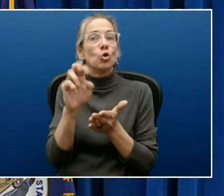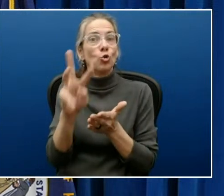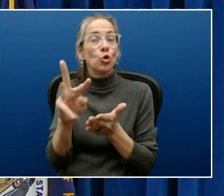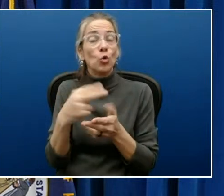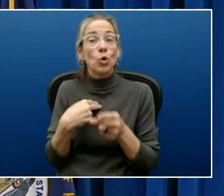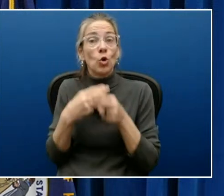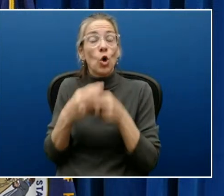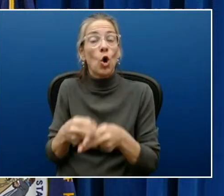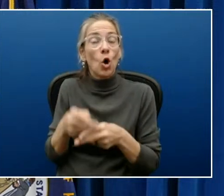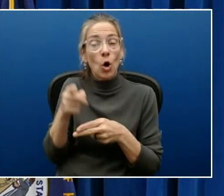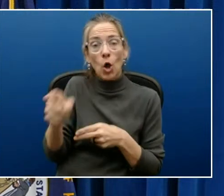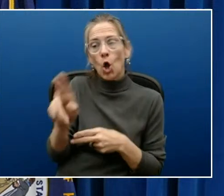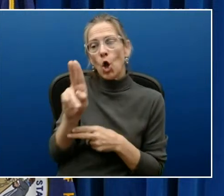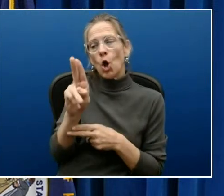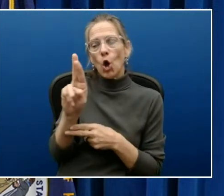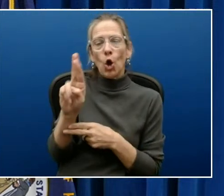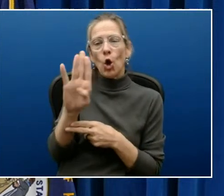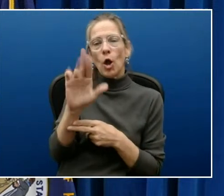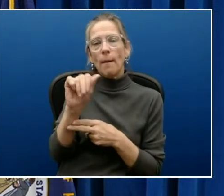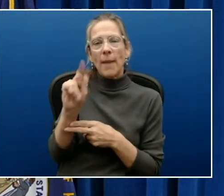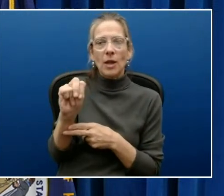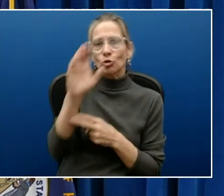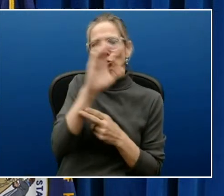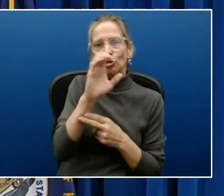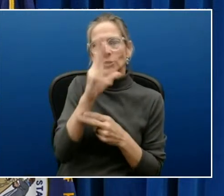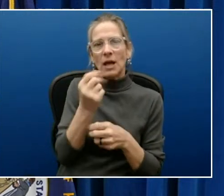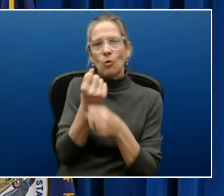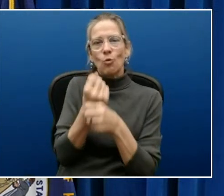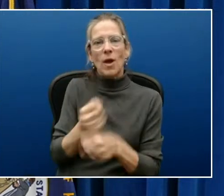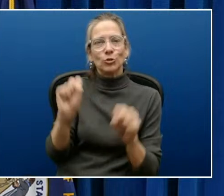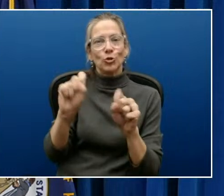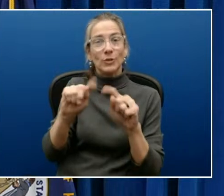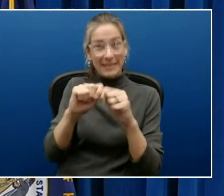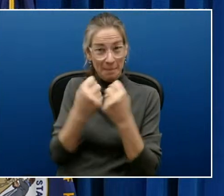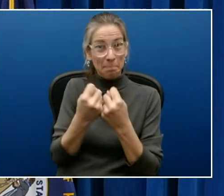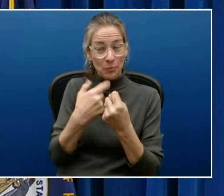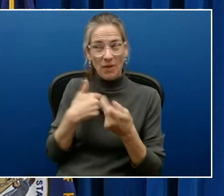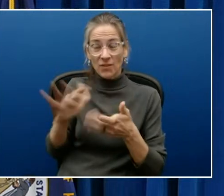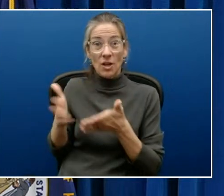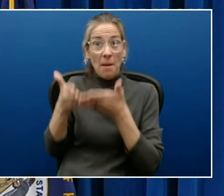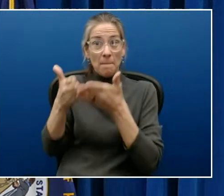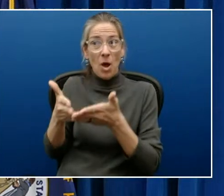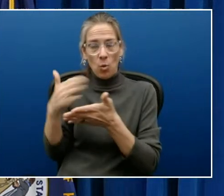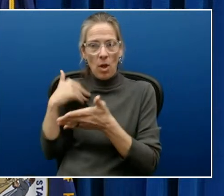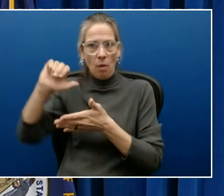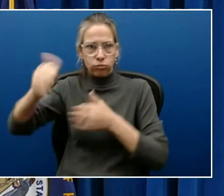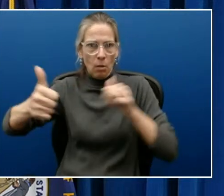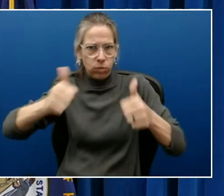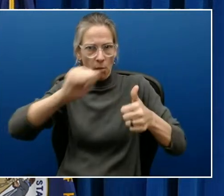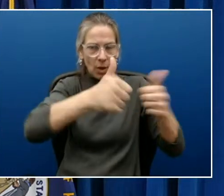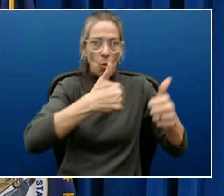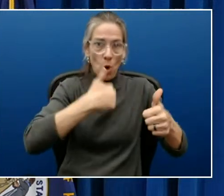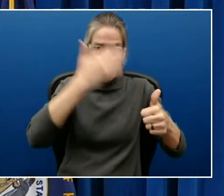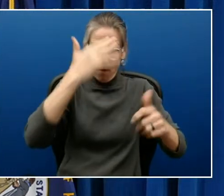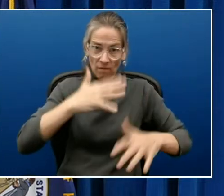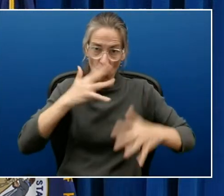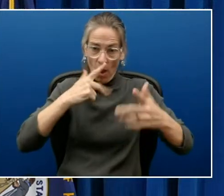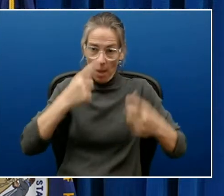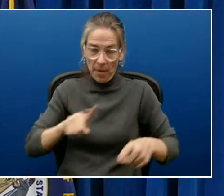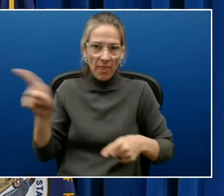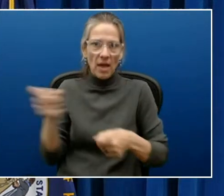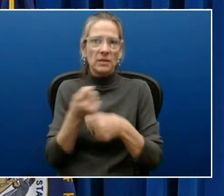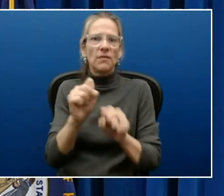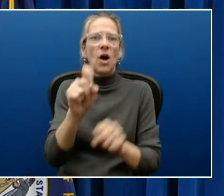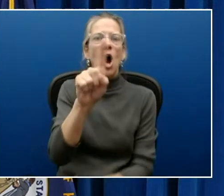teams that we pre-positioned around the Commonwealth knowing that this flooding was going to happen. They saved 142 lives that